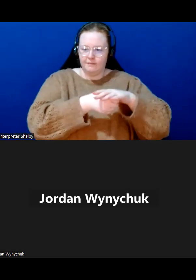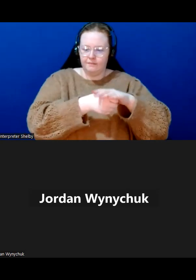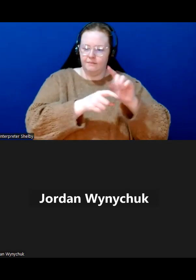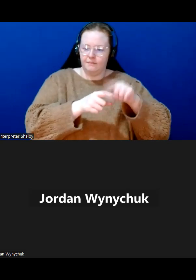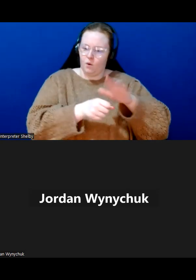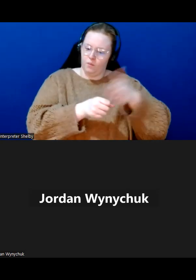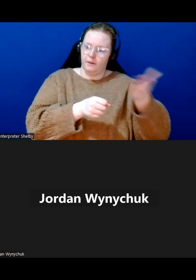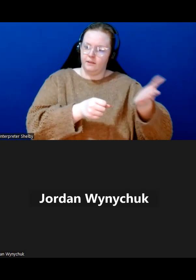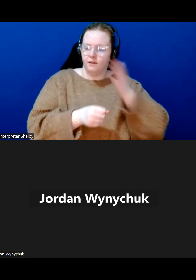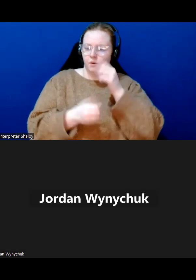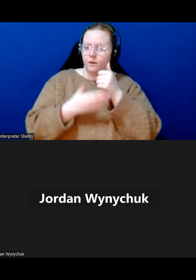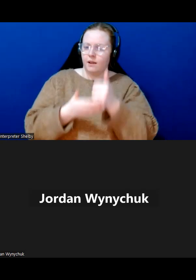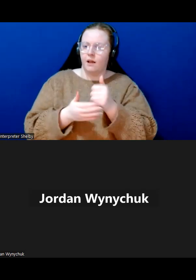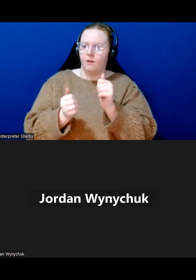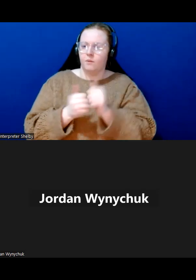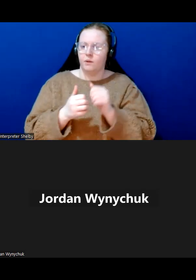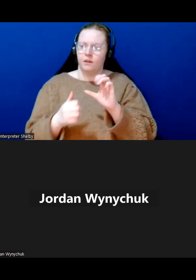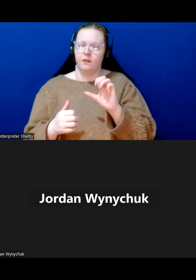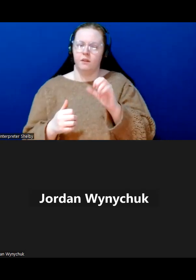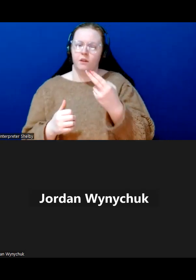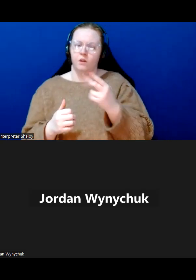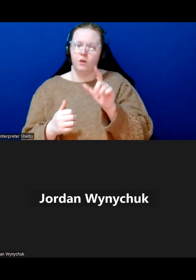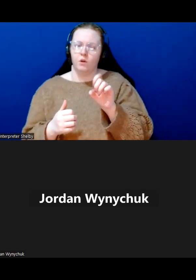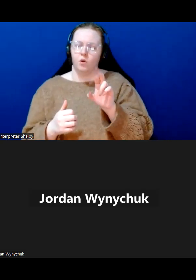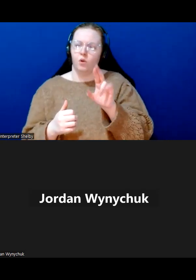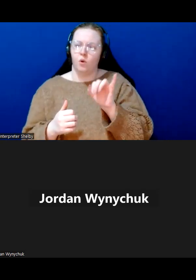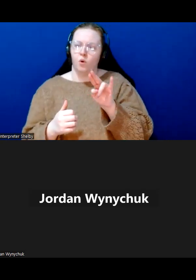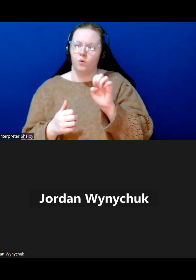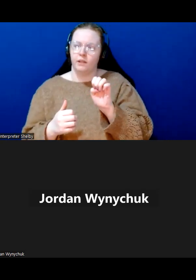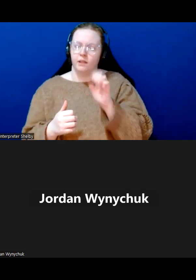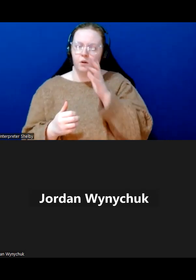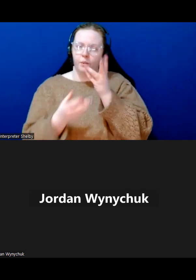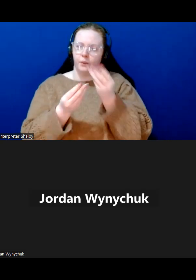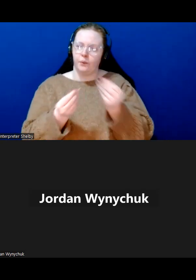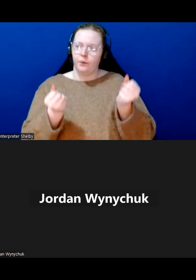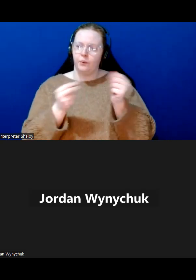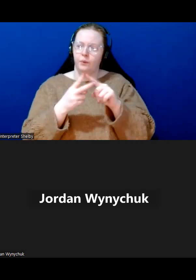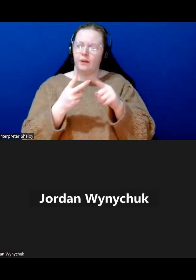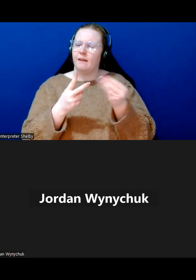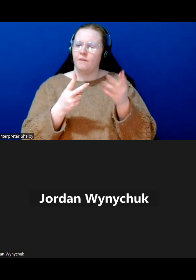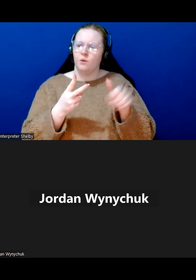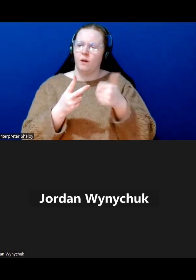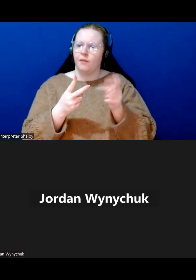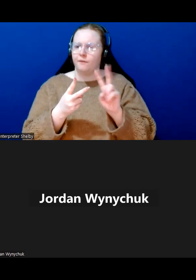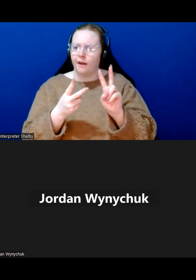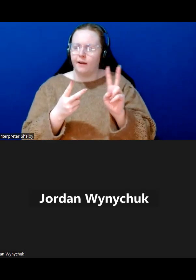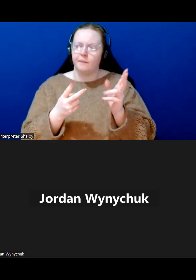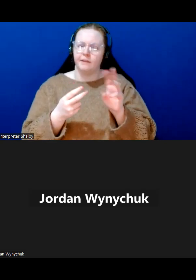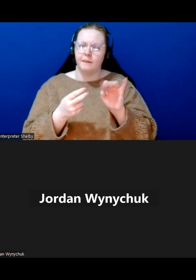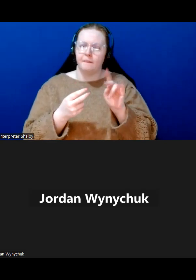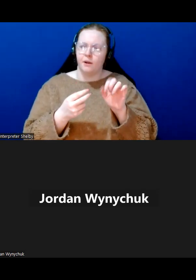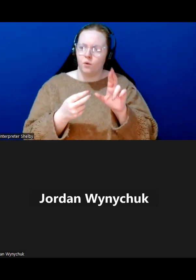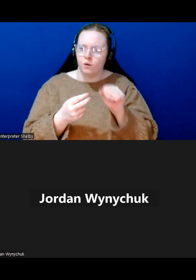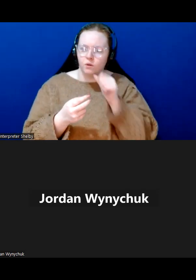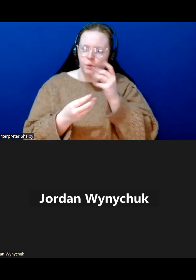that evaporates out of it. And a couple of other minerals will evaporate out of it. Just give it a few days and then use